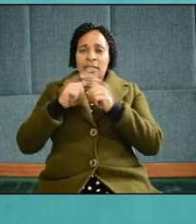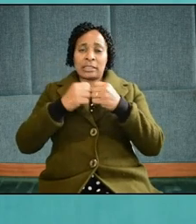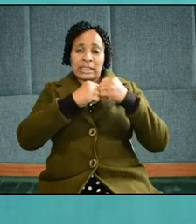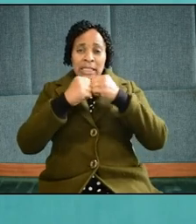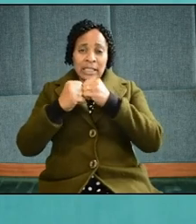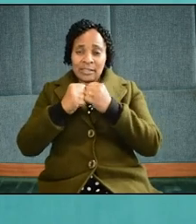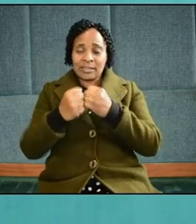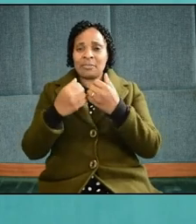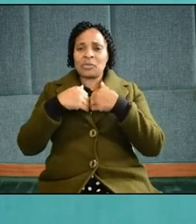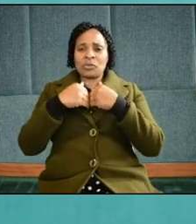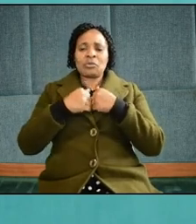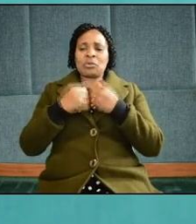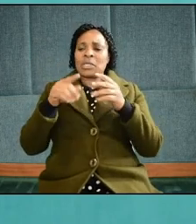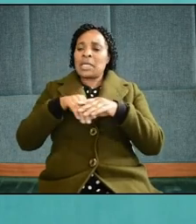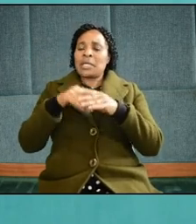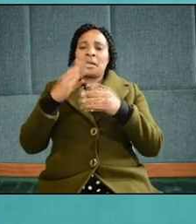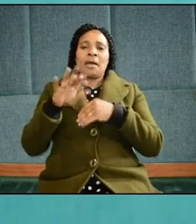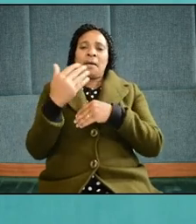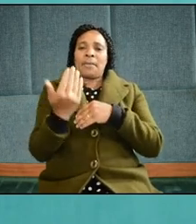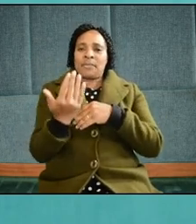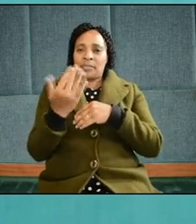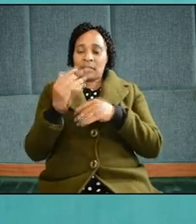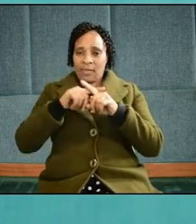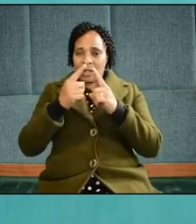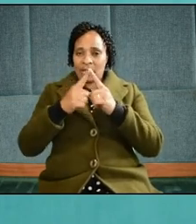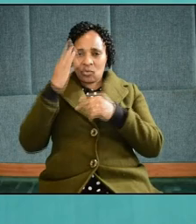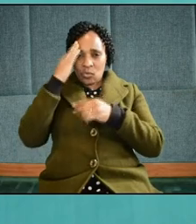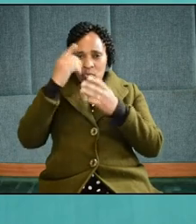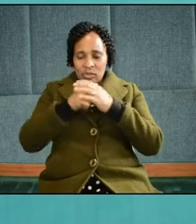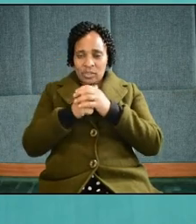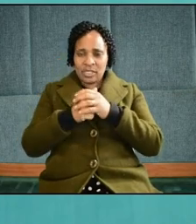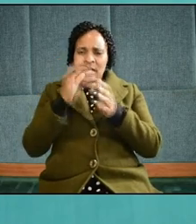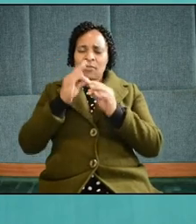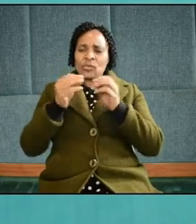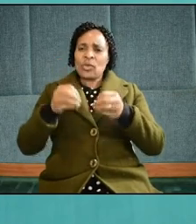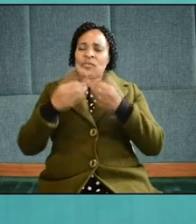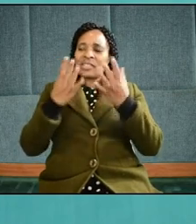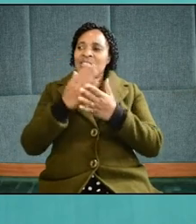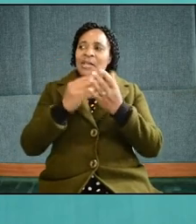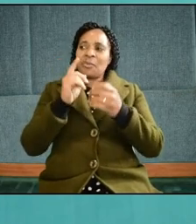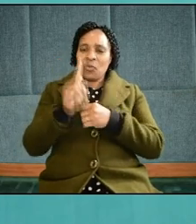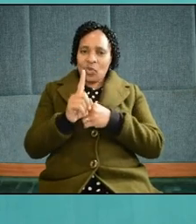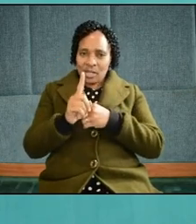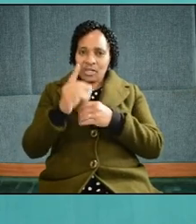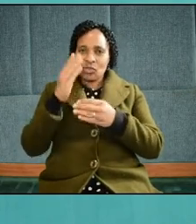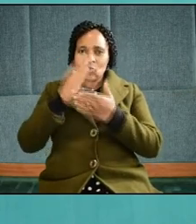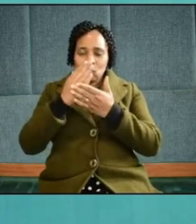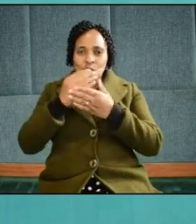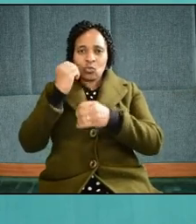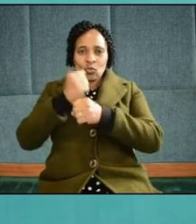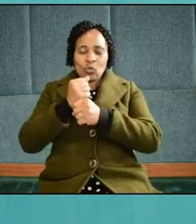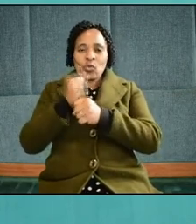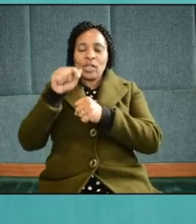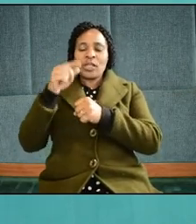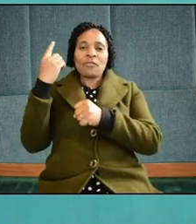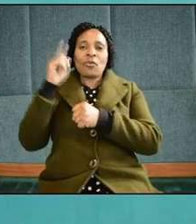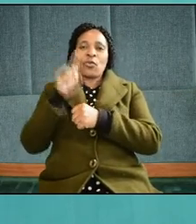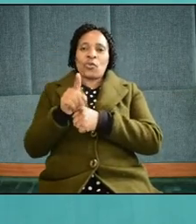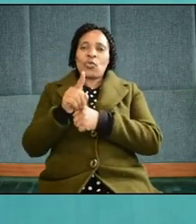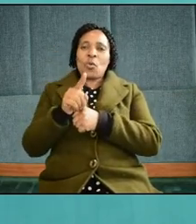challenged to just fall into their arms. And you know, if you're given someone to actually do that for you, you know, you'd have